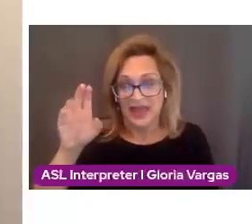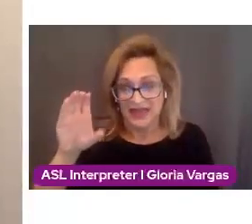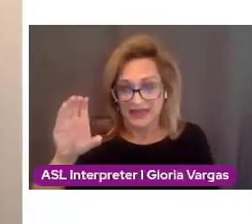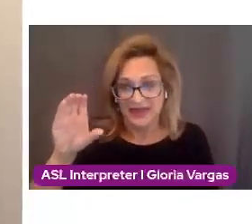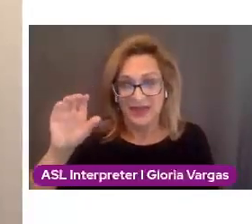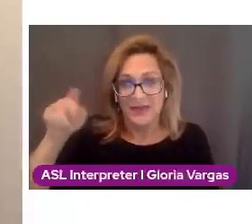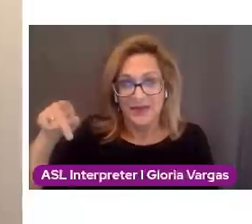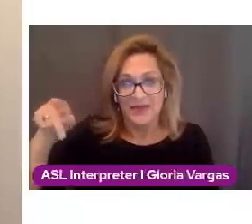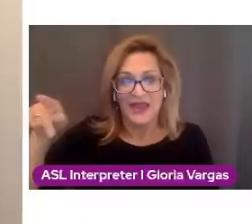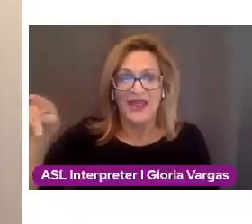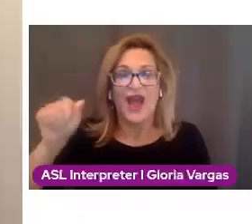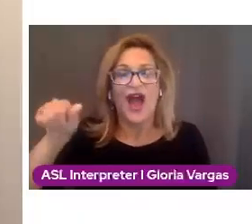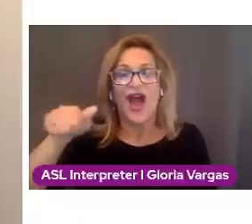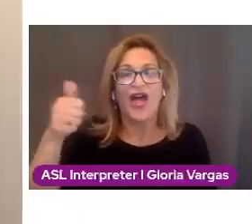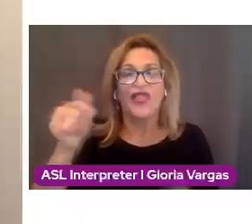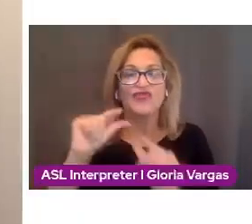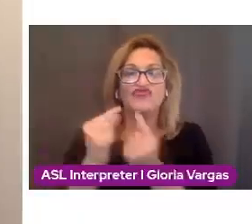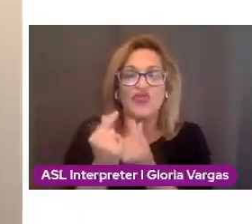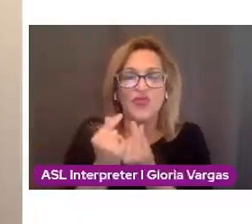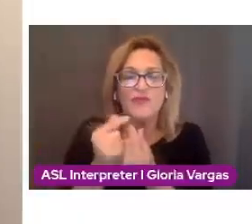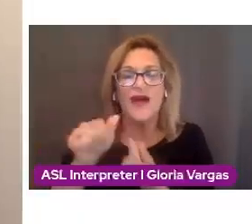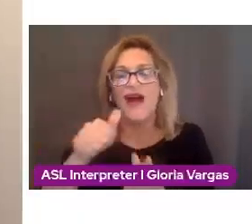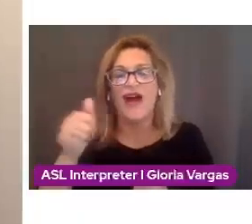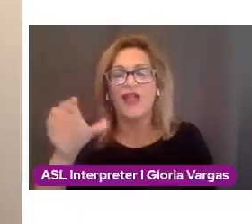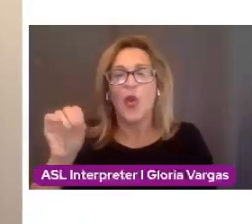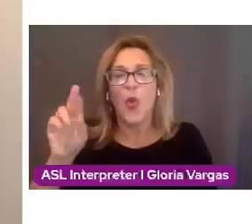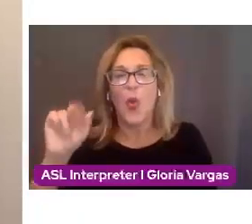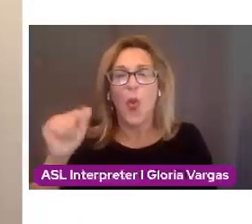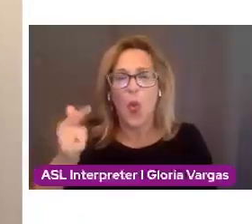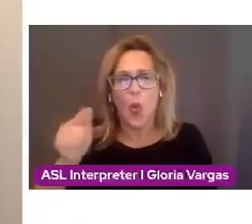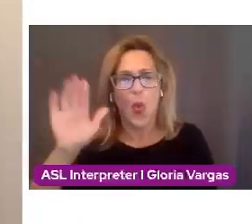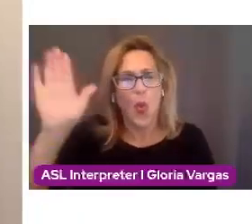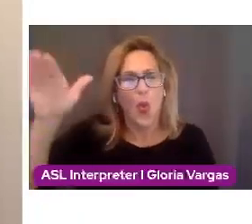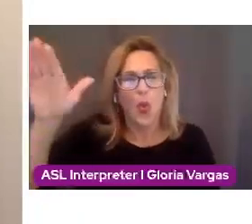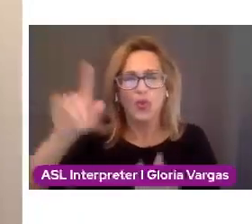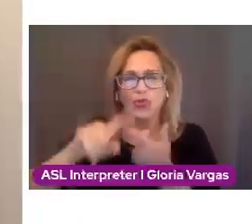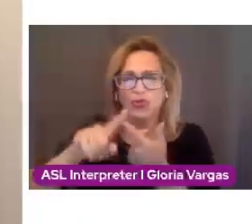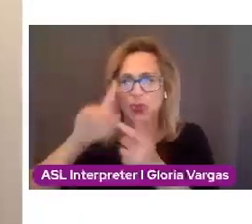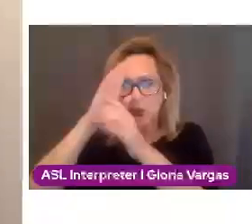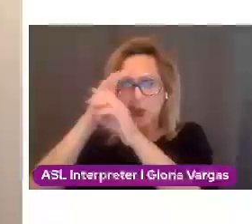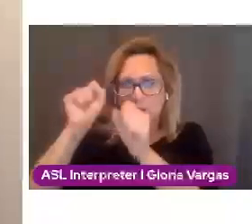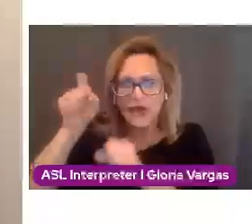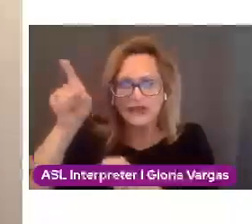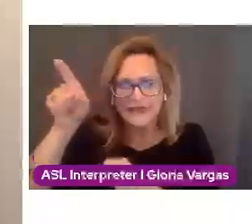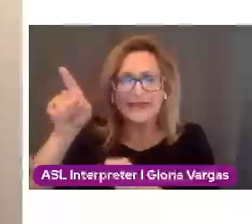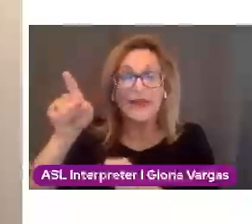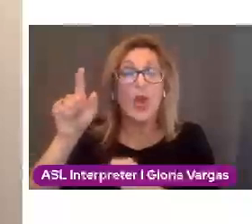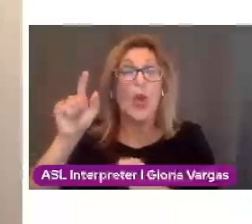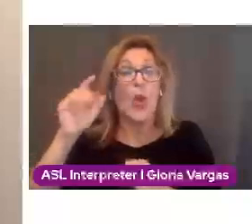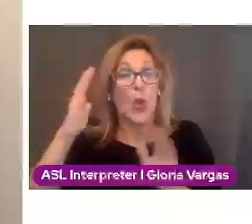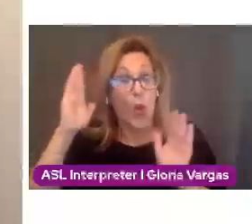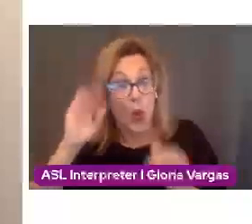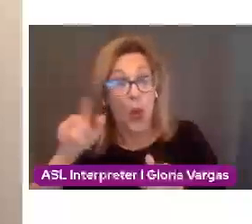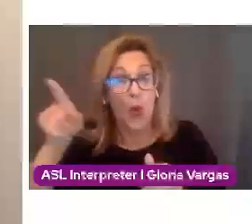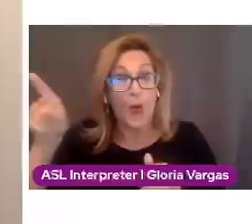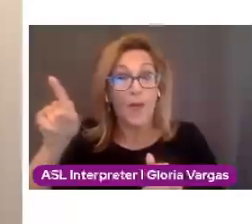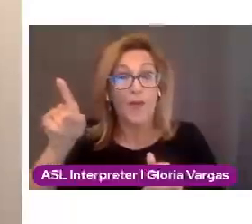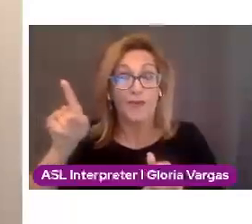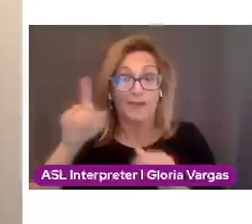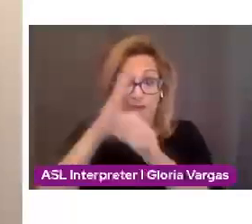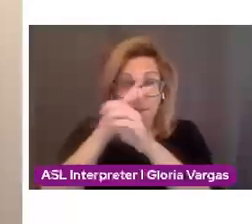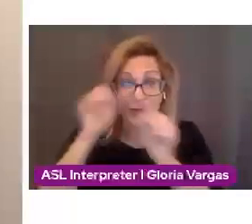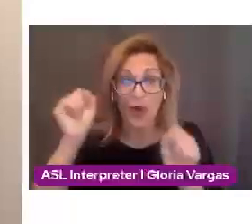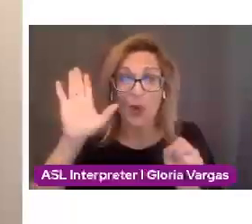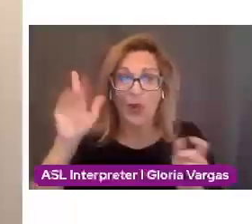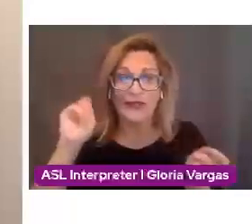and organizations, and that they are retinkering to make this better. That is my hope. That's what my advocacy is.